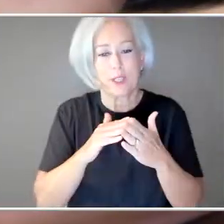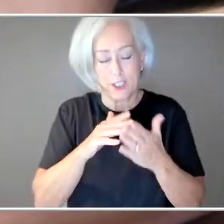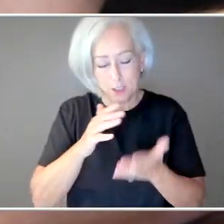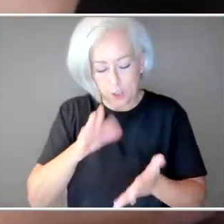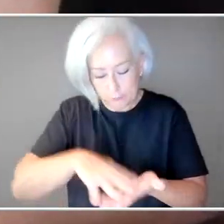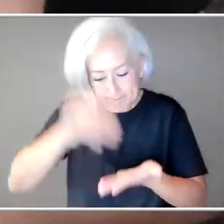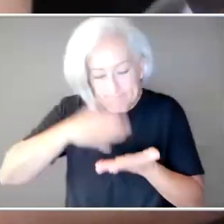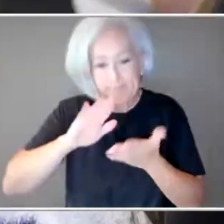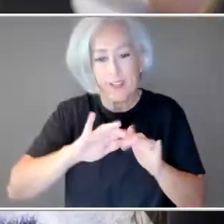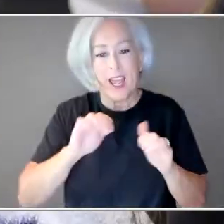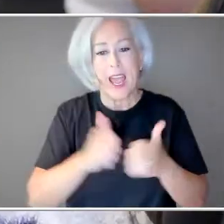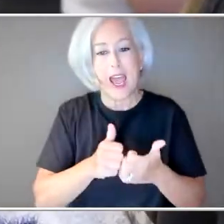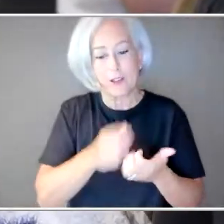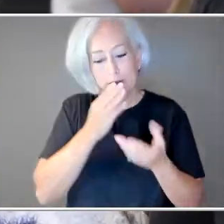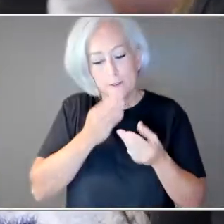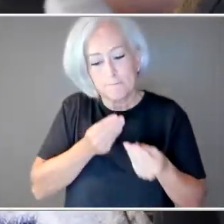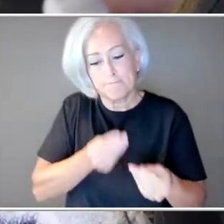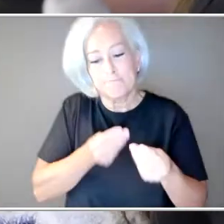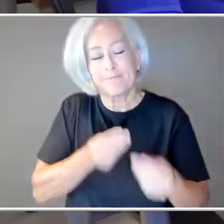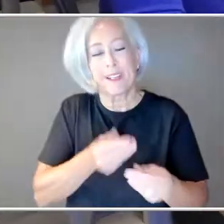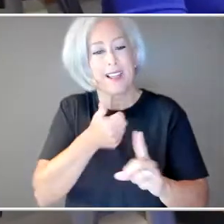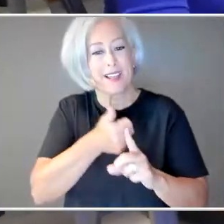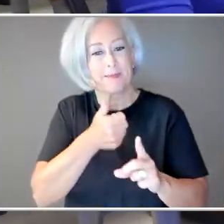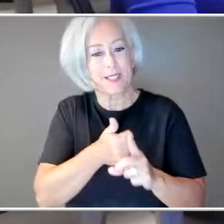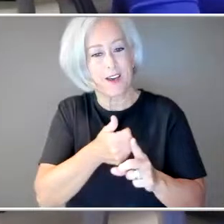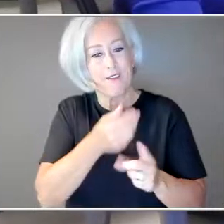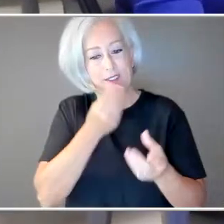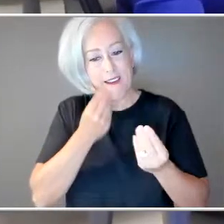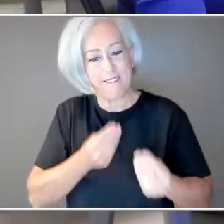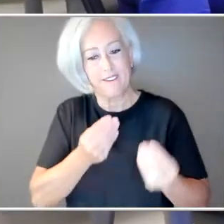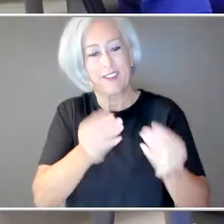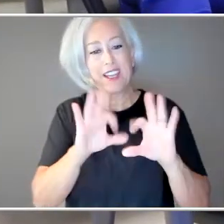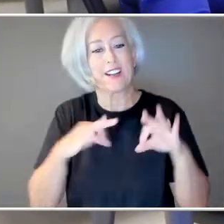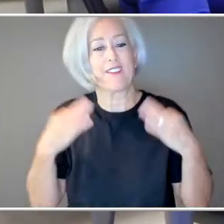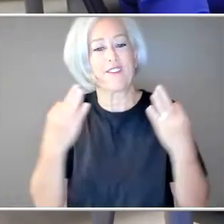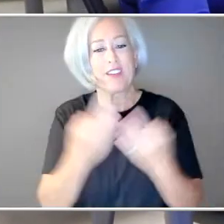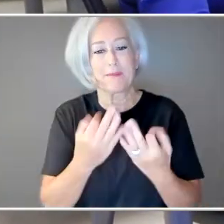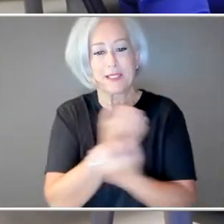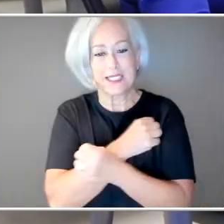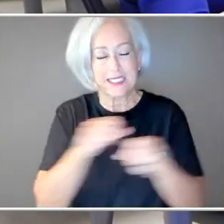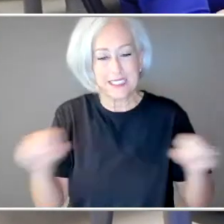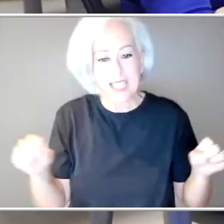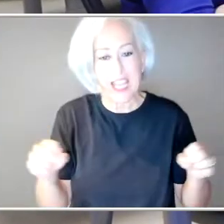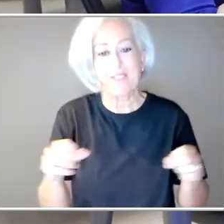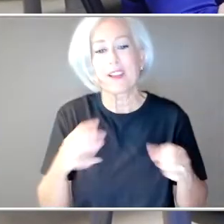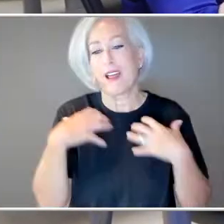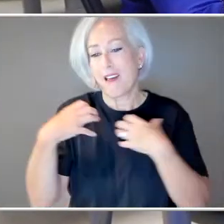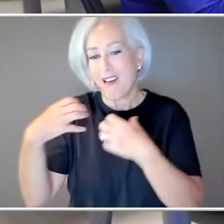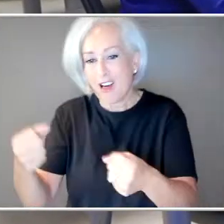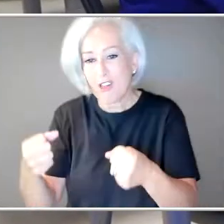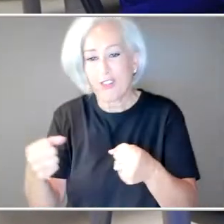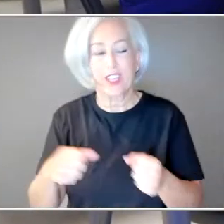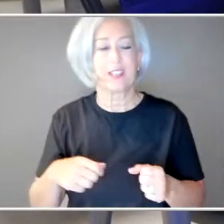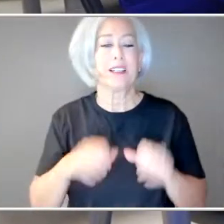and feed their families safe, nutritious, and affordable meals.